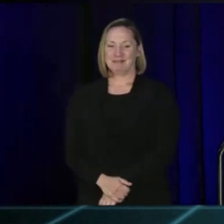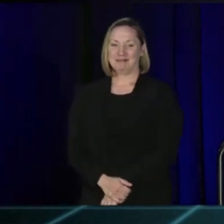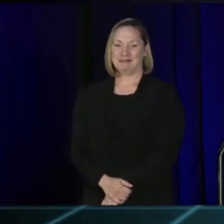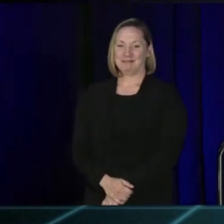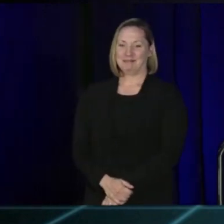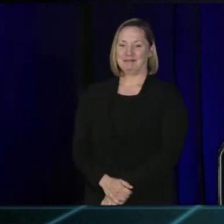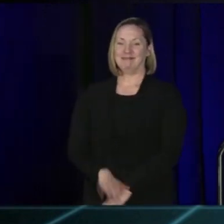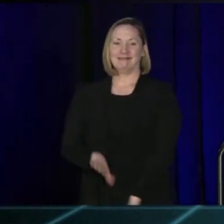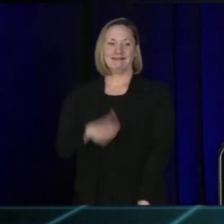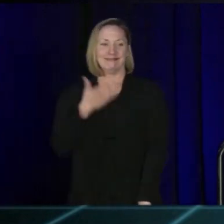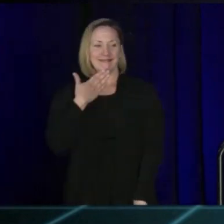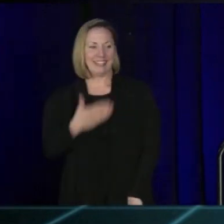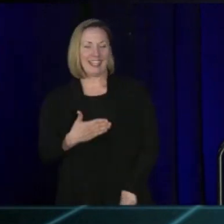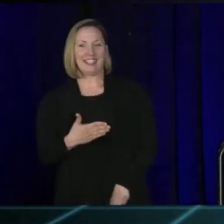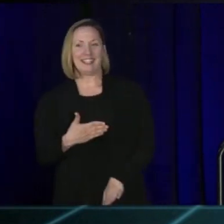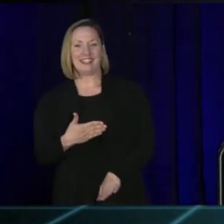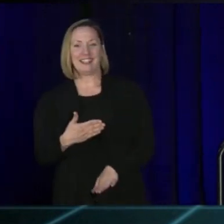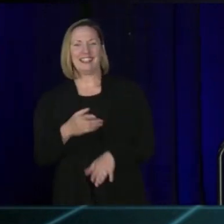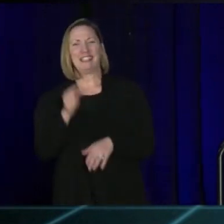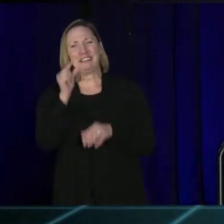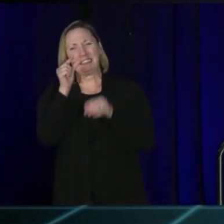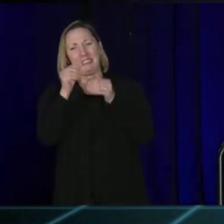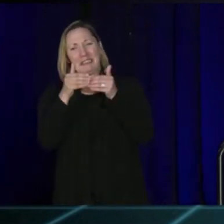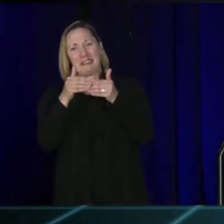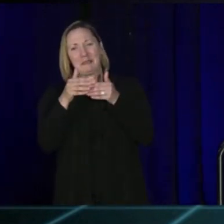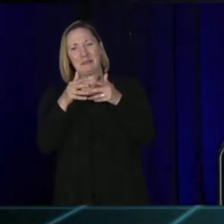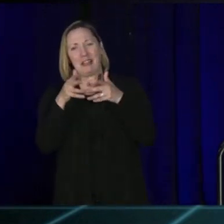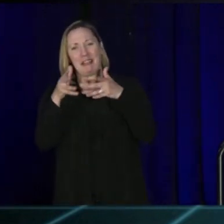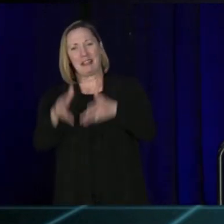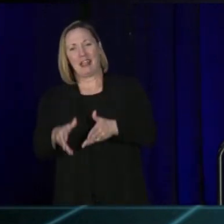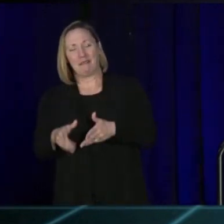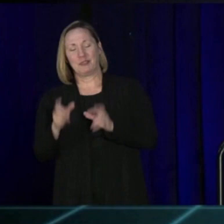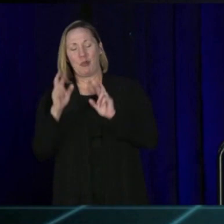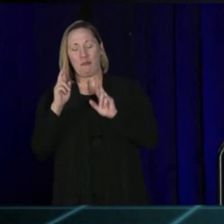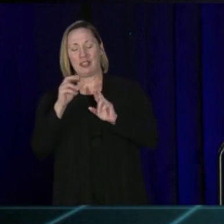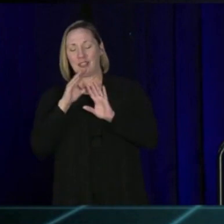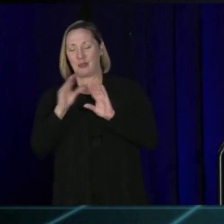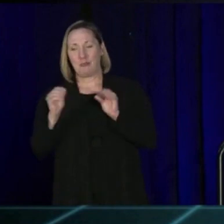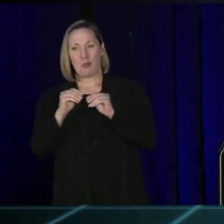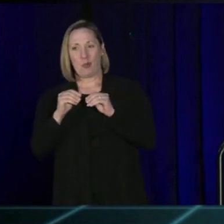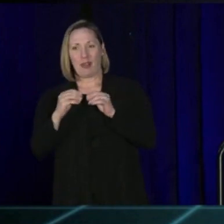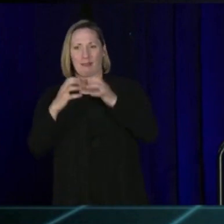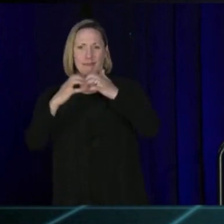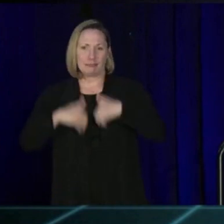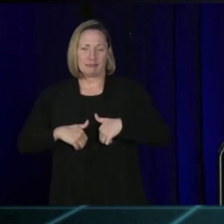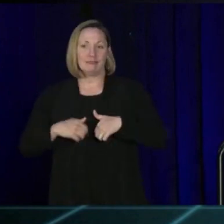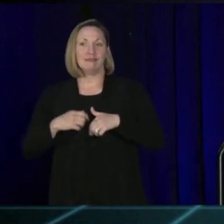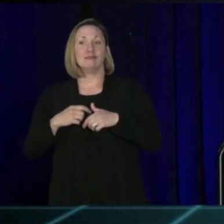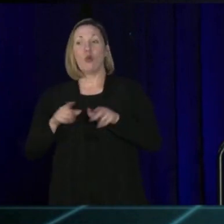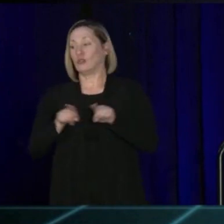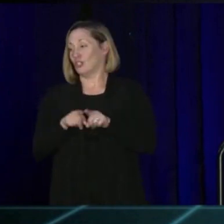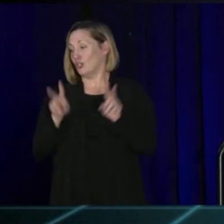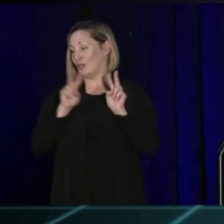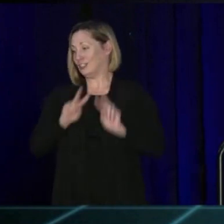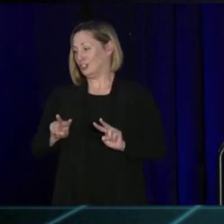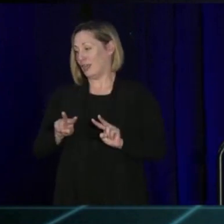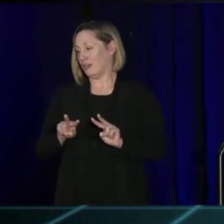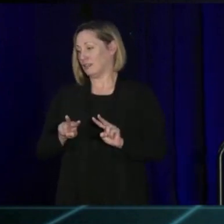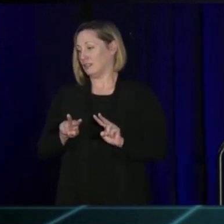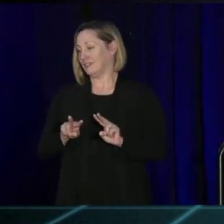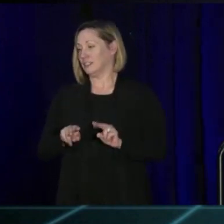Thank you. There's a little bit left, so I hope we won't have any interruptions. So we can also check that there's some invalid